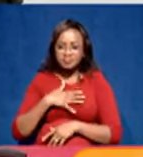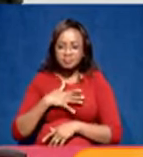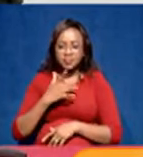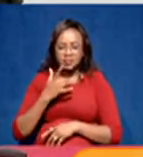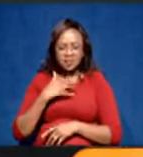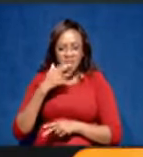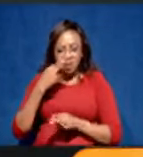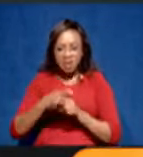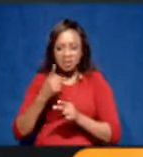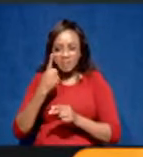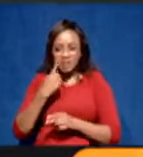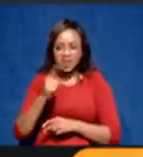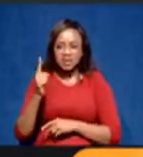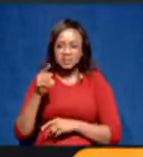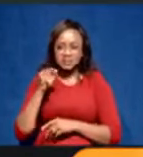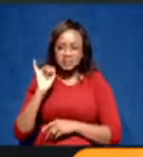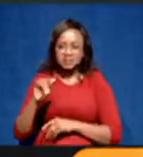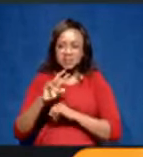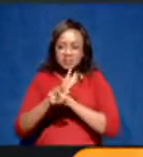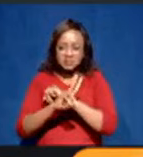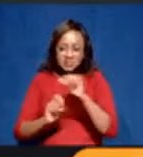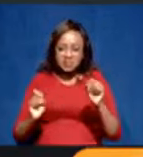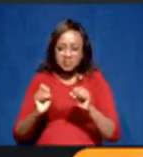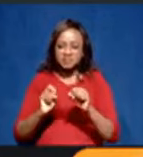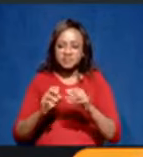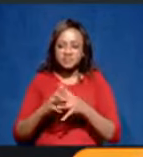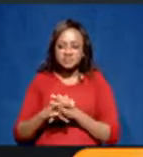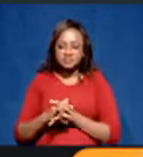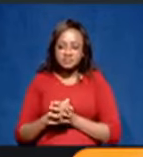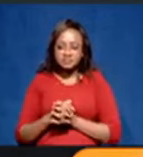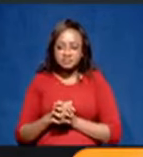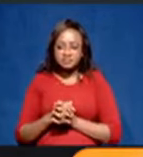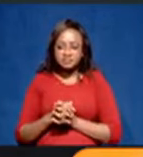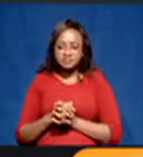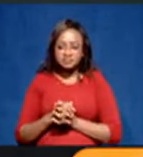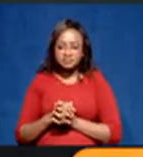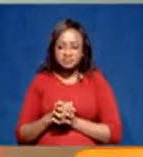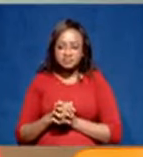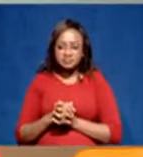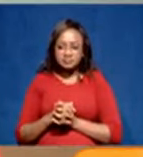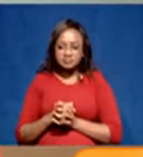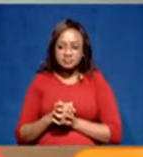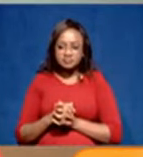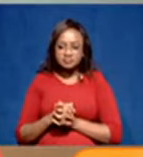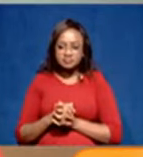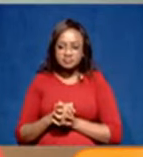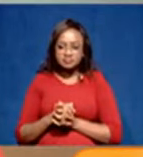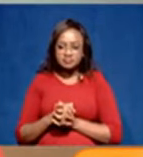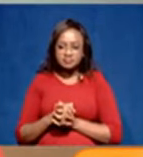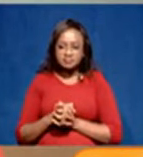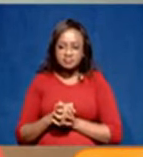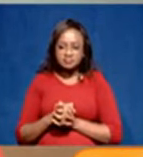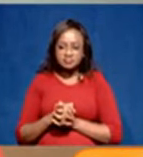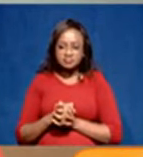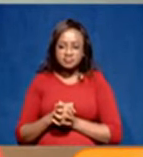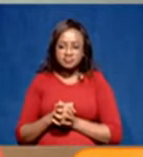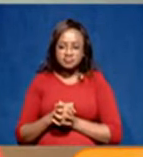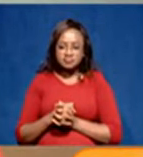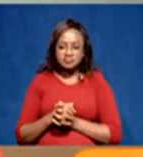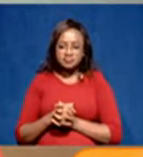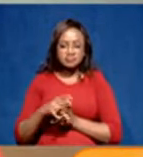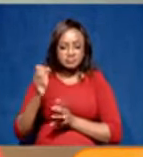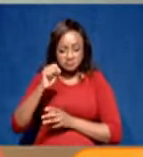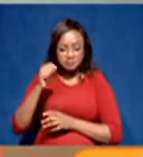correctly theft? Yes. Corruption? Yes. We've had theft in NHIF. We've had corrupt people